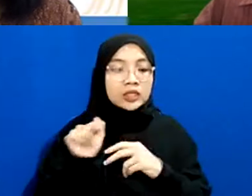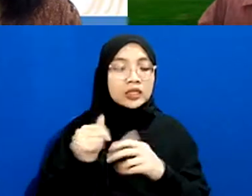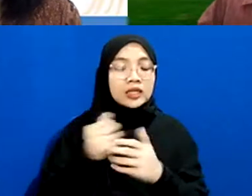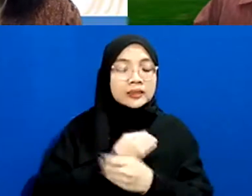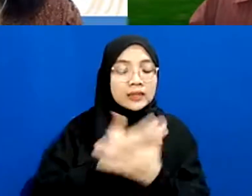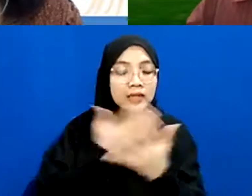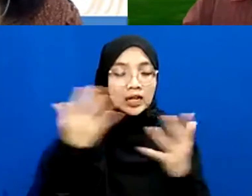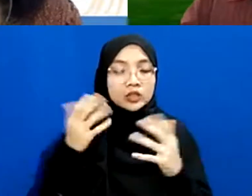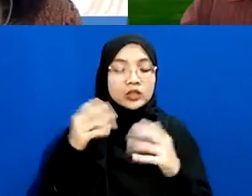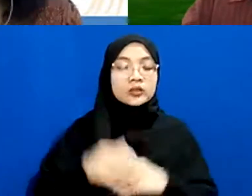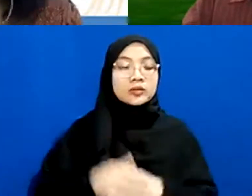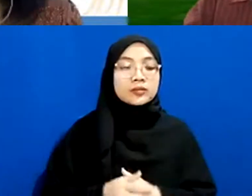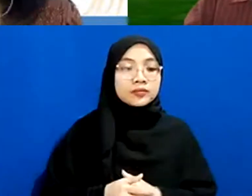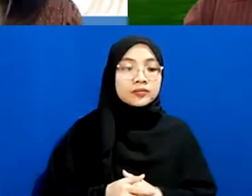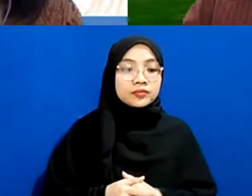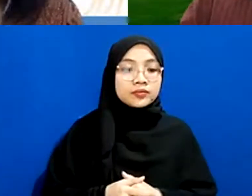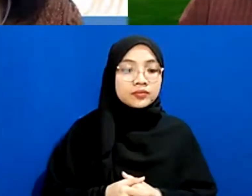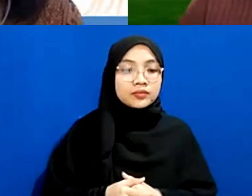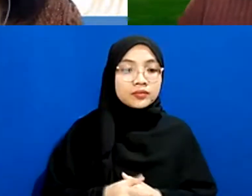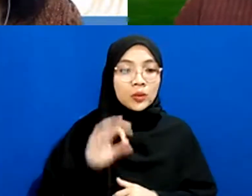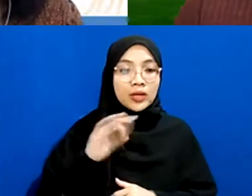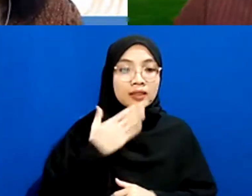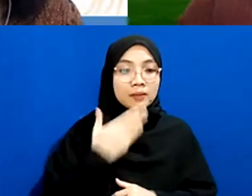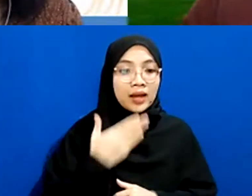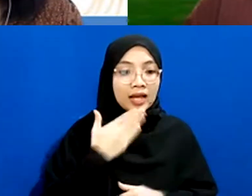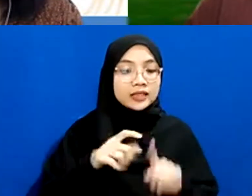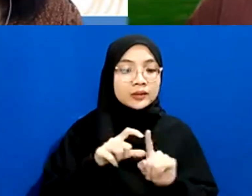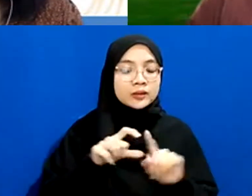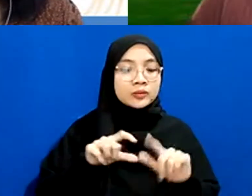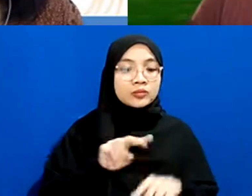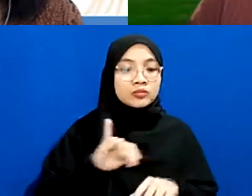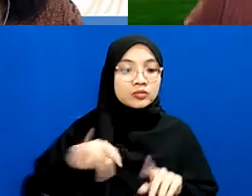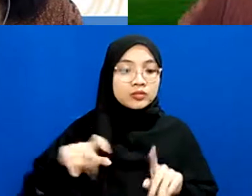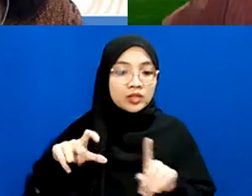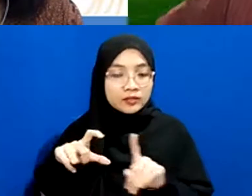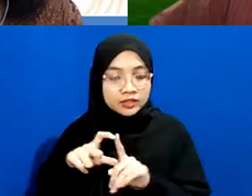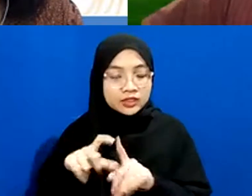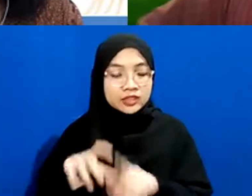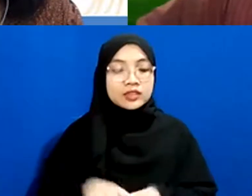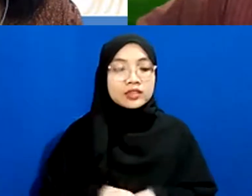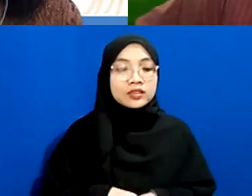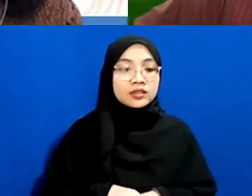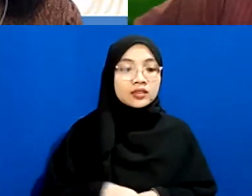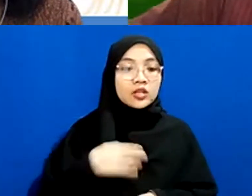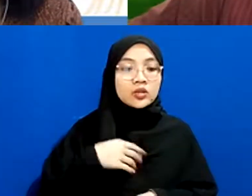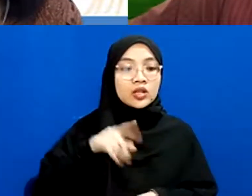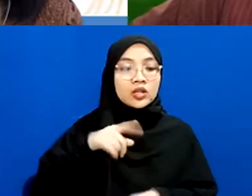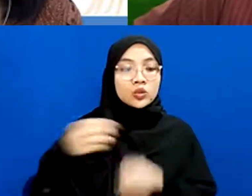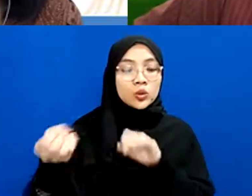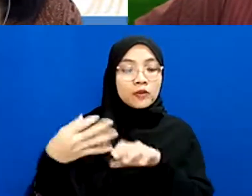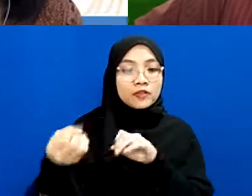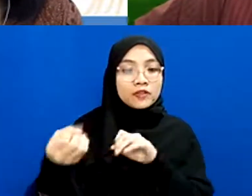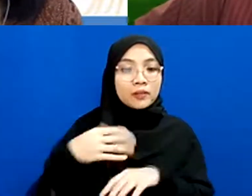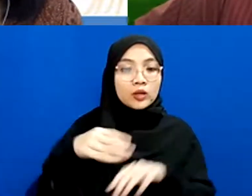Yeah. Thank you so much, David. I myself has just I have one feedback to group 1. So I was